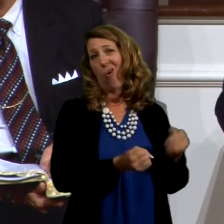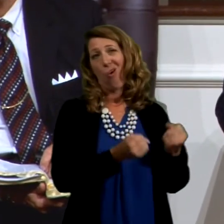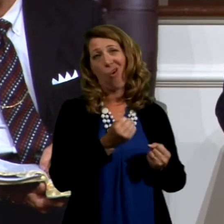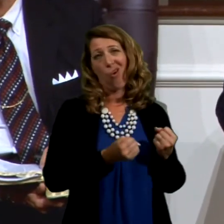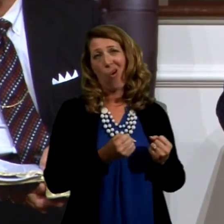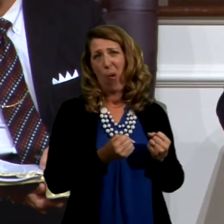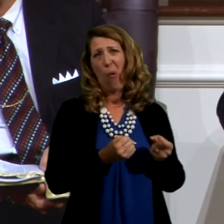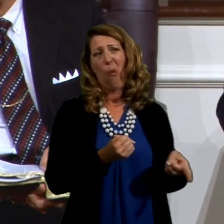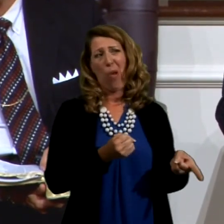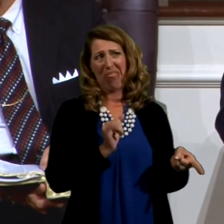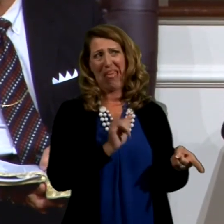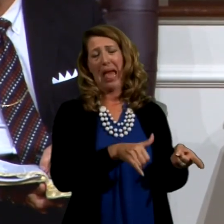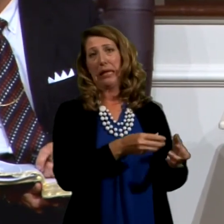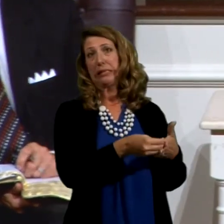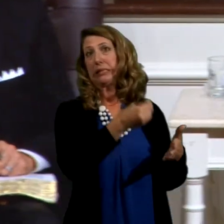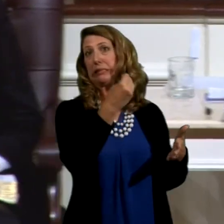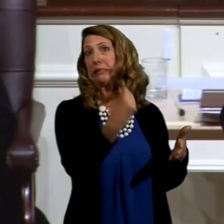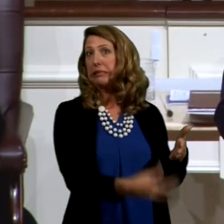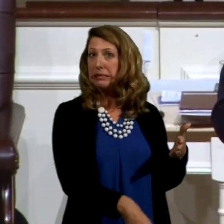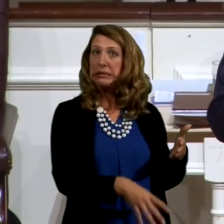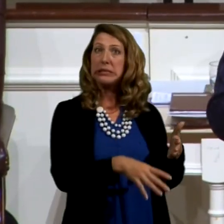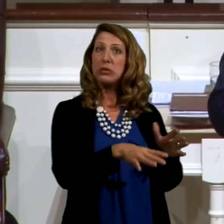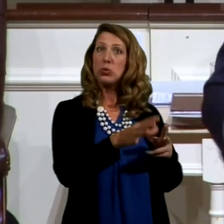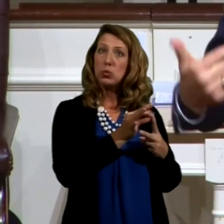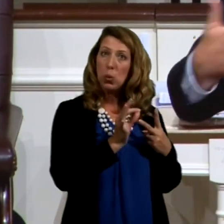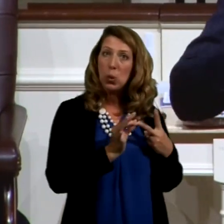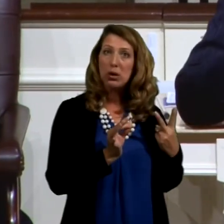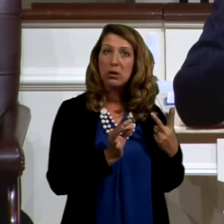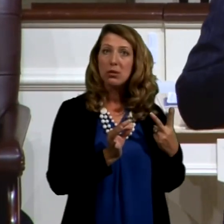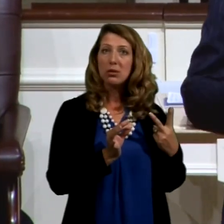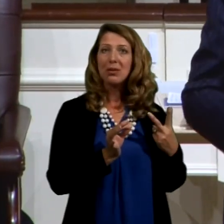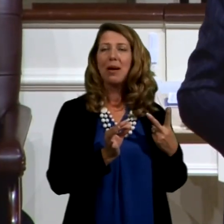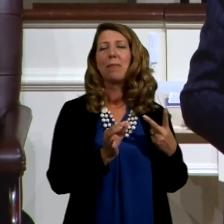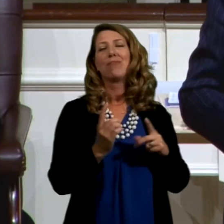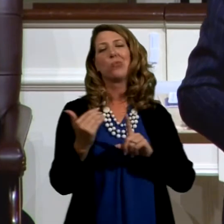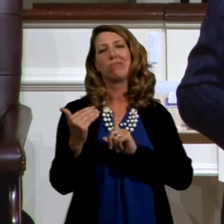became very expensive to me. And every time I had to fix it, I had to remind myself, that was my car.